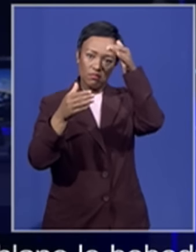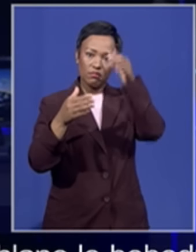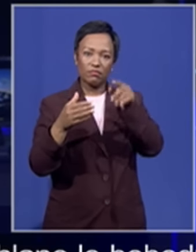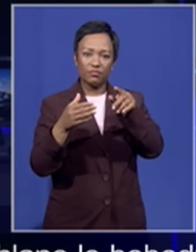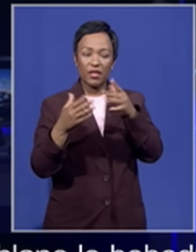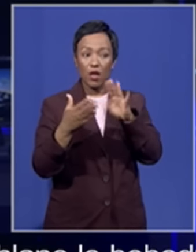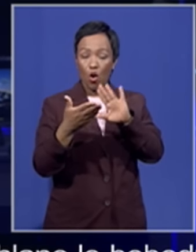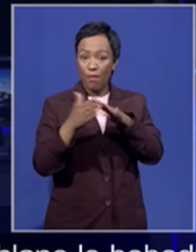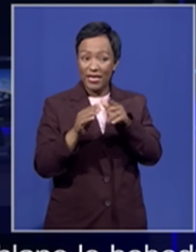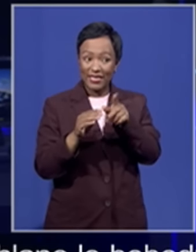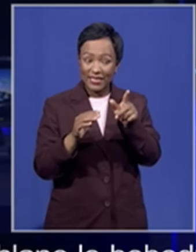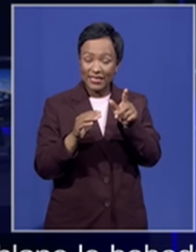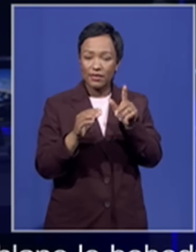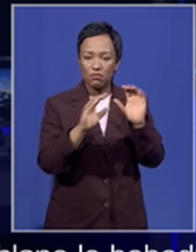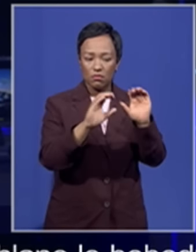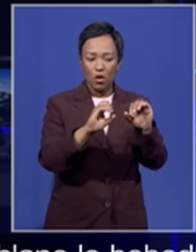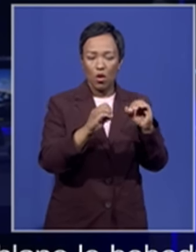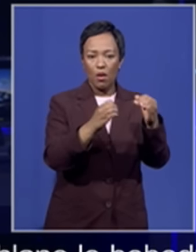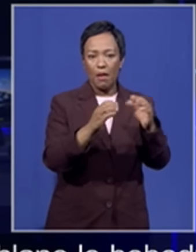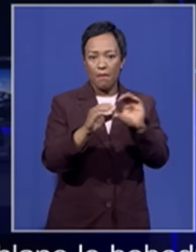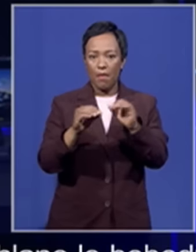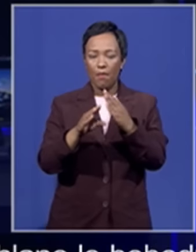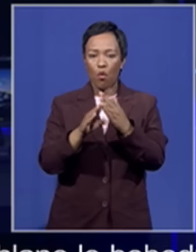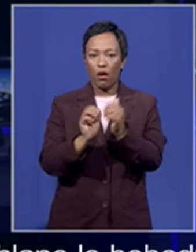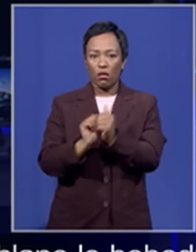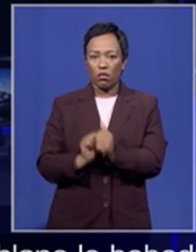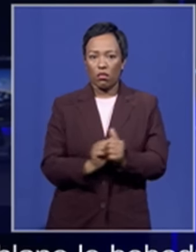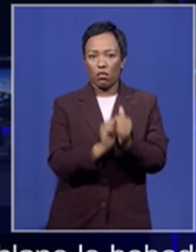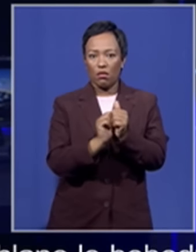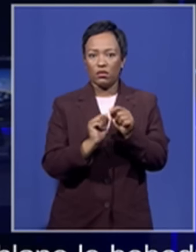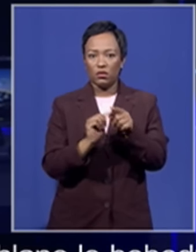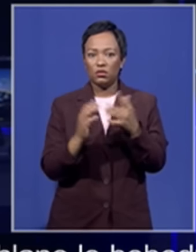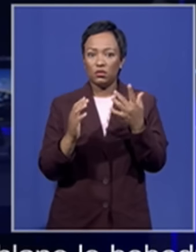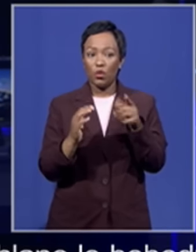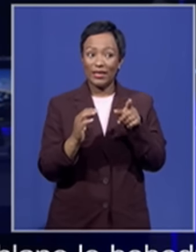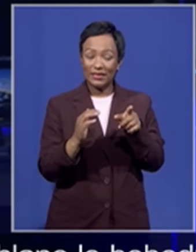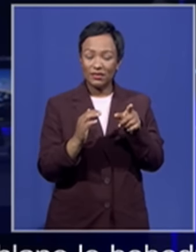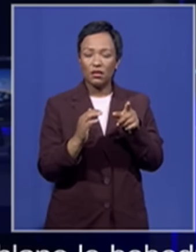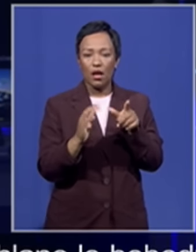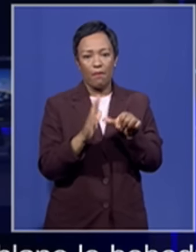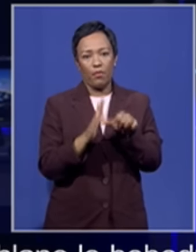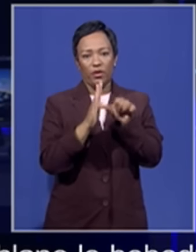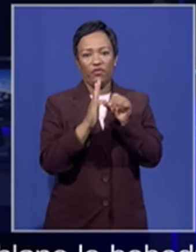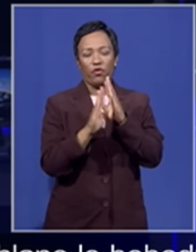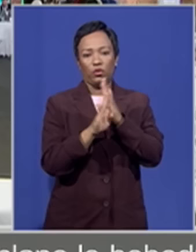ya baahi. O boetse a bolela ha tshireletso ya baphahli ba makunutu ile ya bohlokwa.